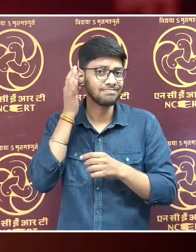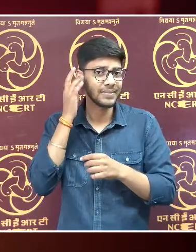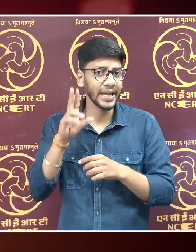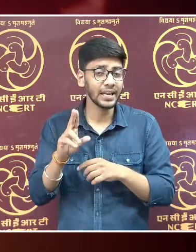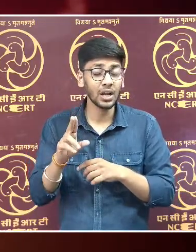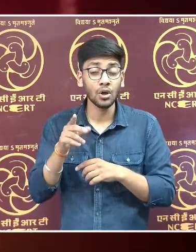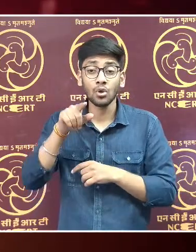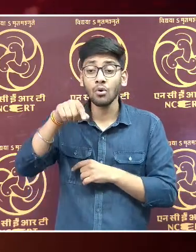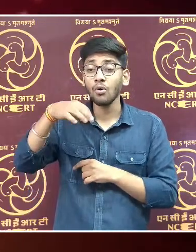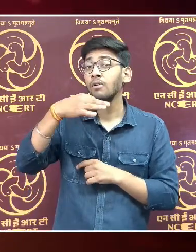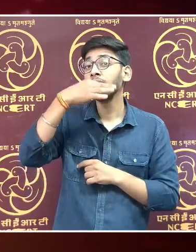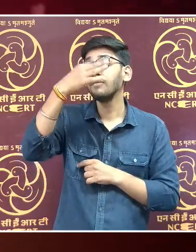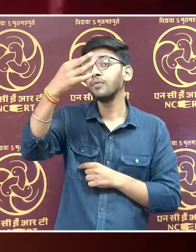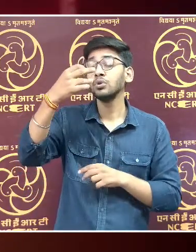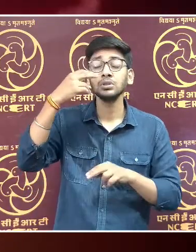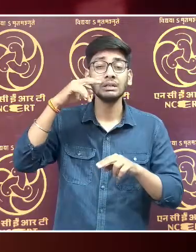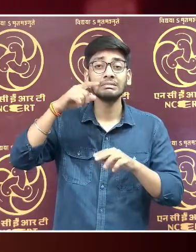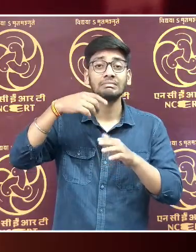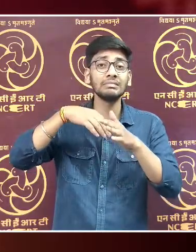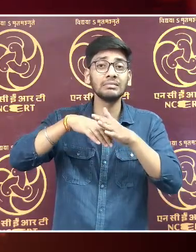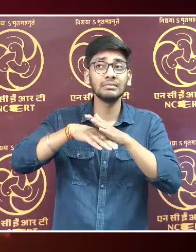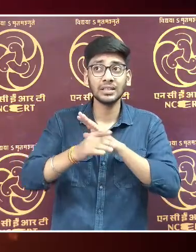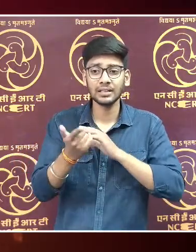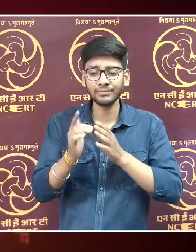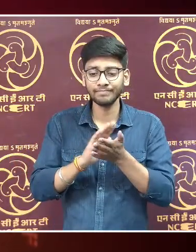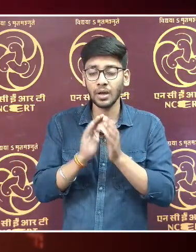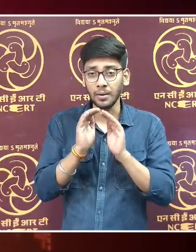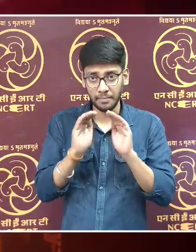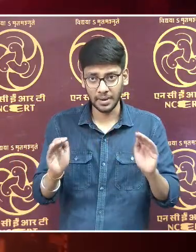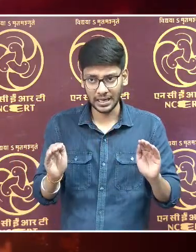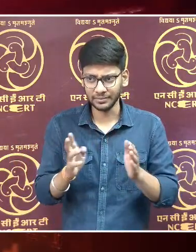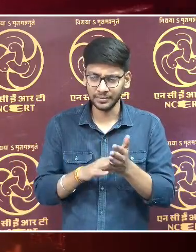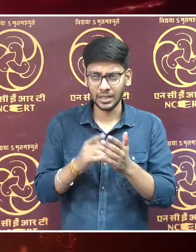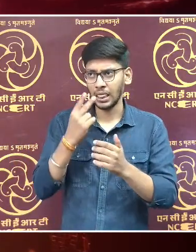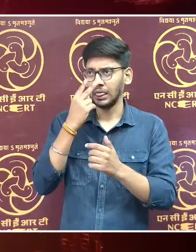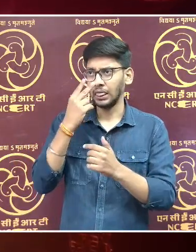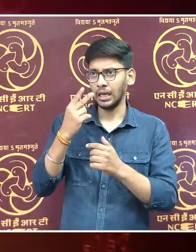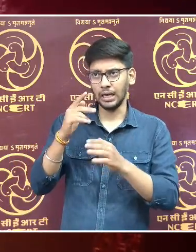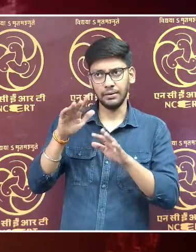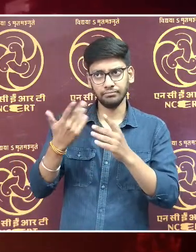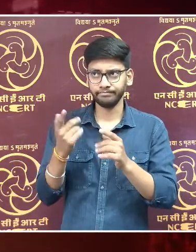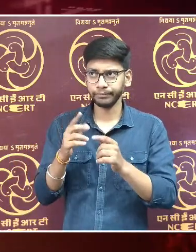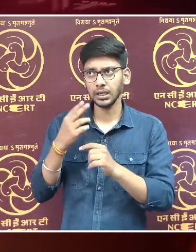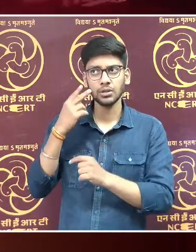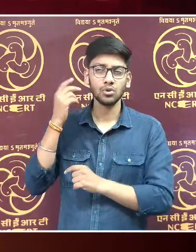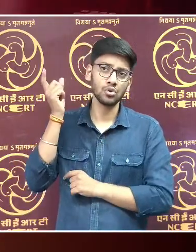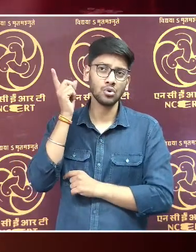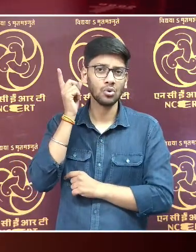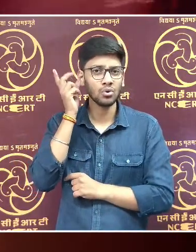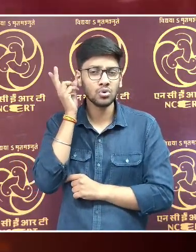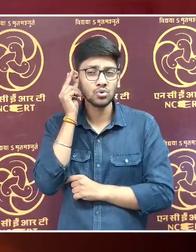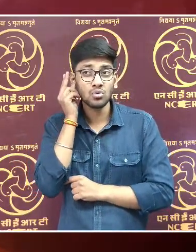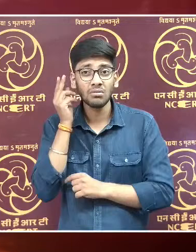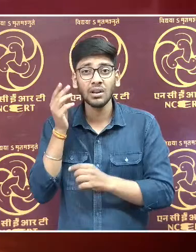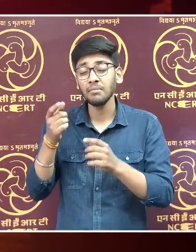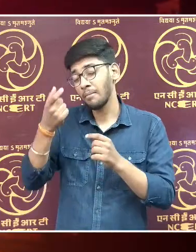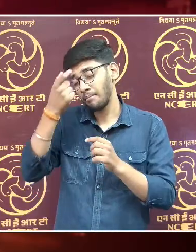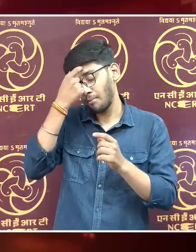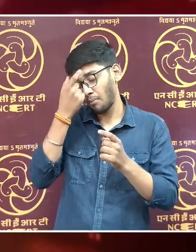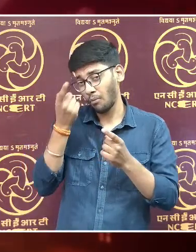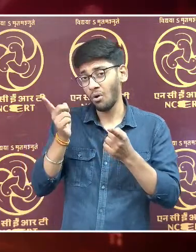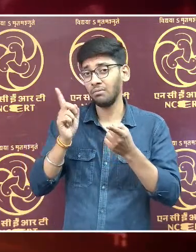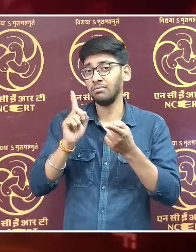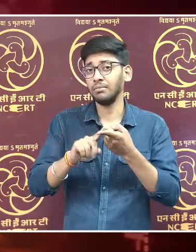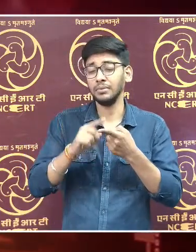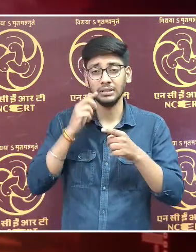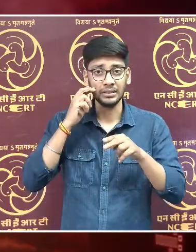the sound. Like as soon as you call, the child will attend to it, but the child will not understand the meaning of it. Exactly. So it looks like the